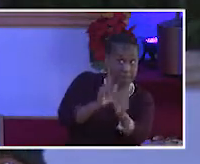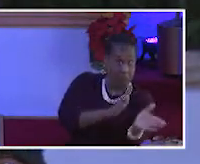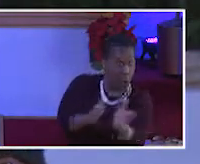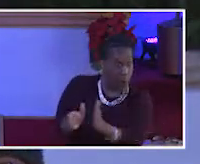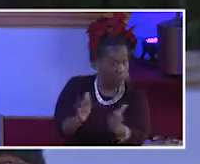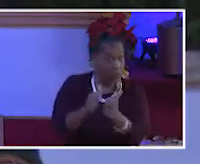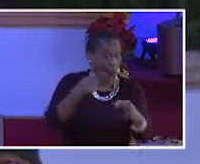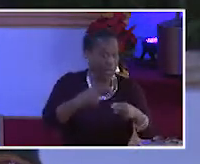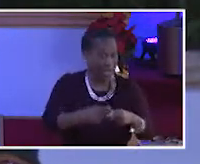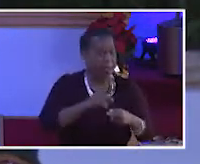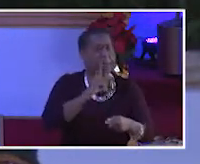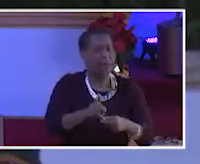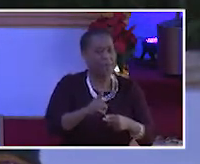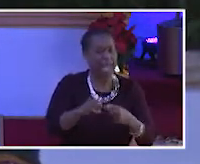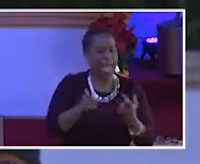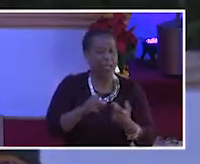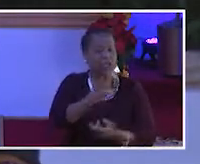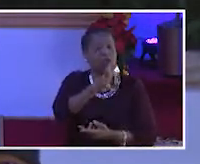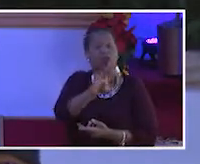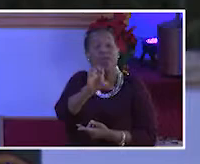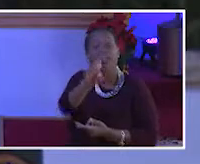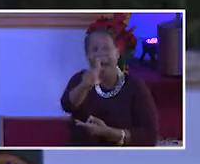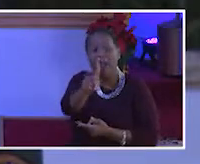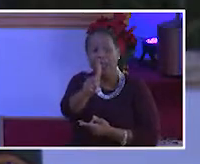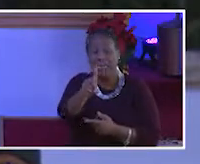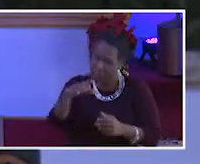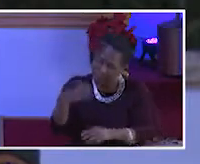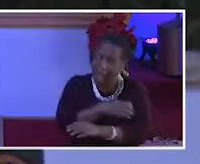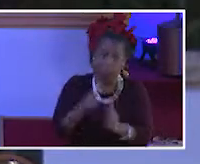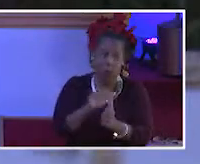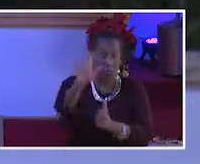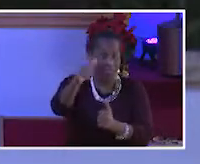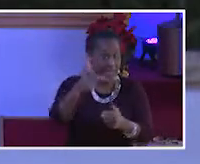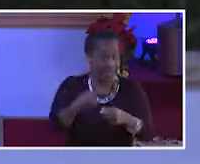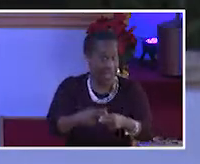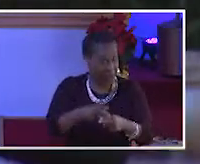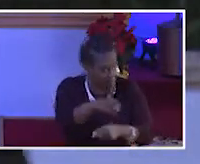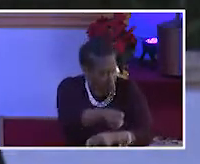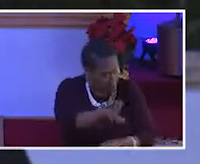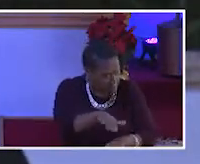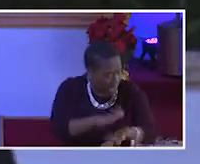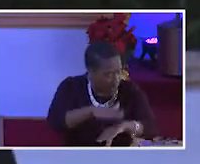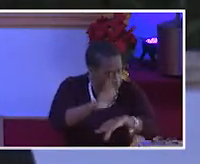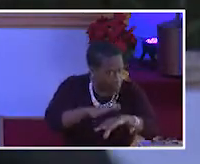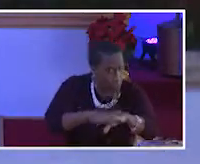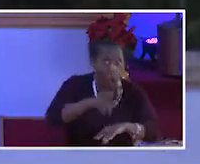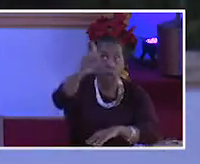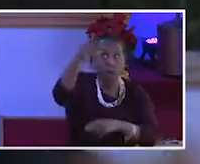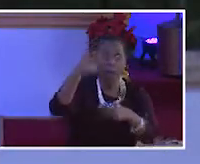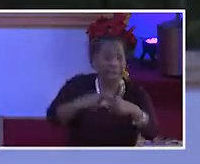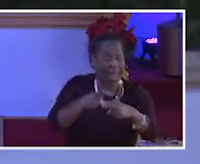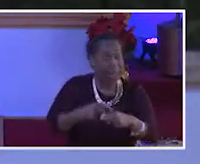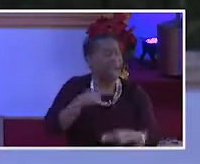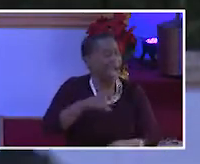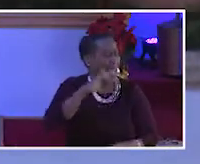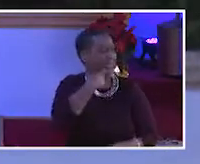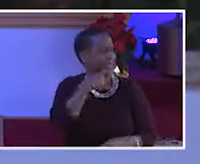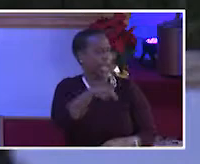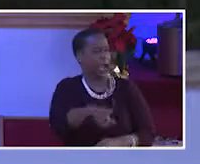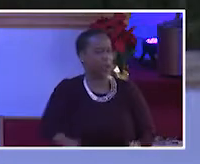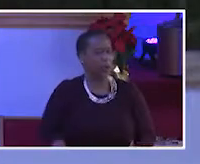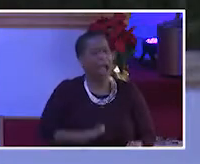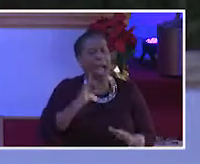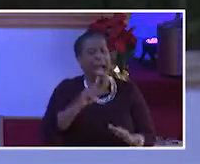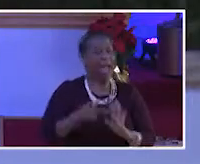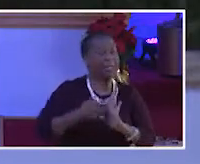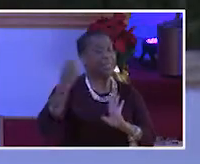name. There's rebounding power in that name. Have you ever called him? I dare you. I